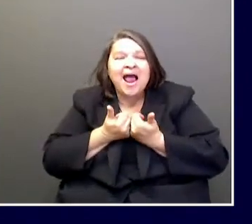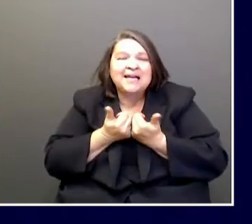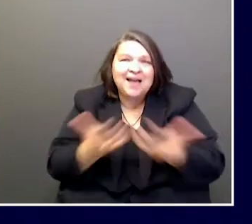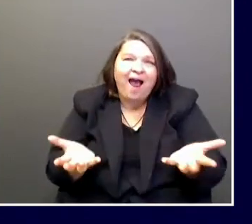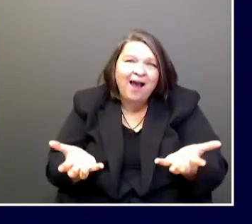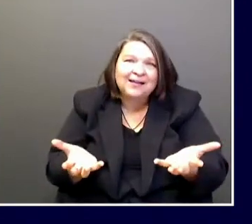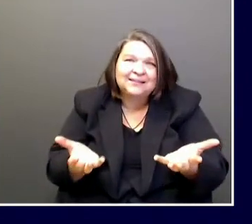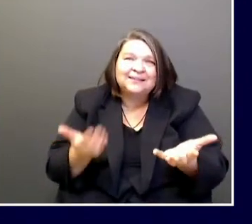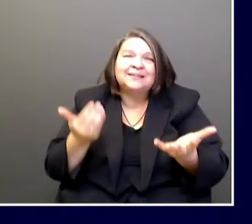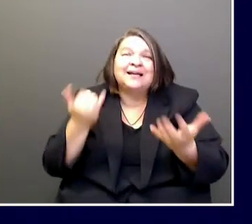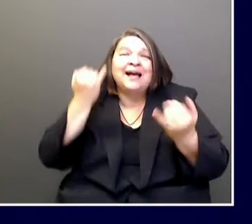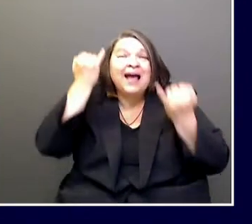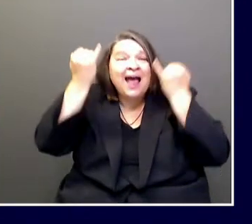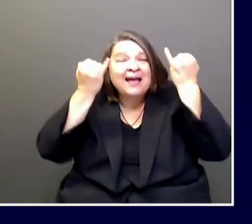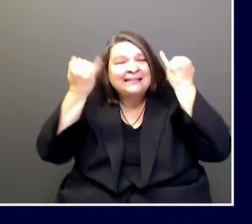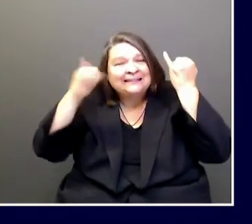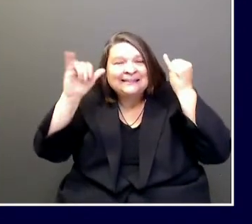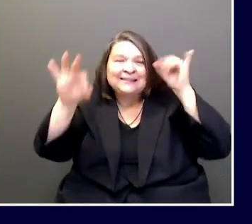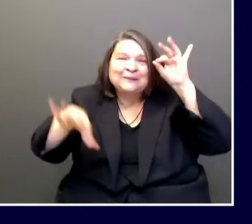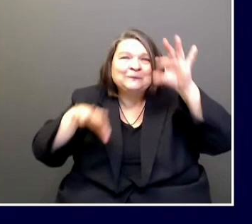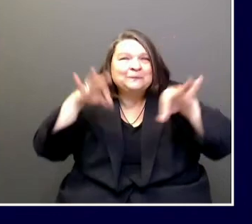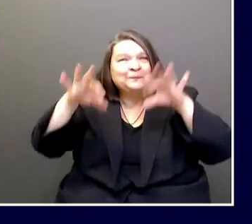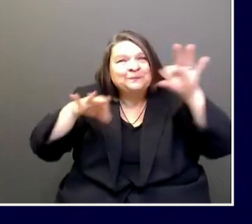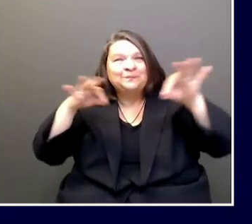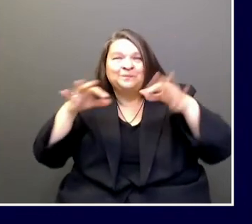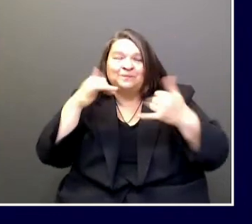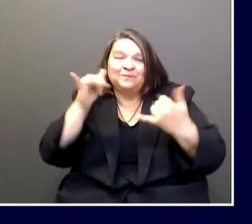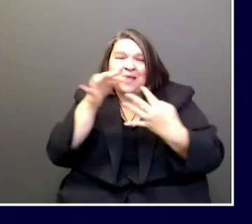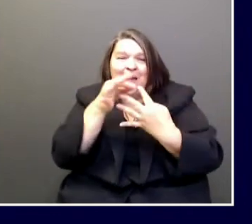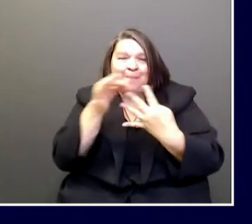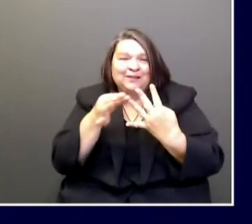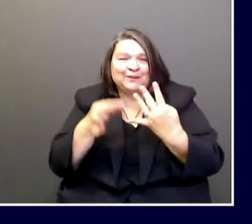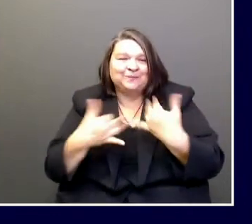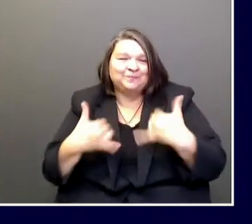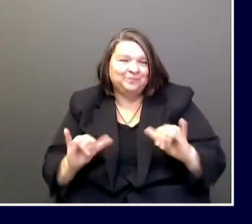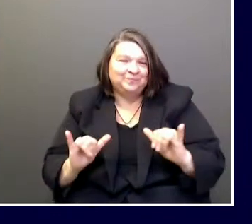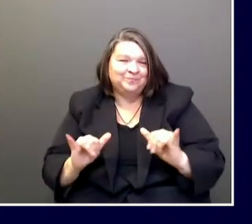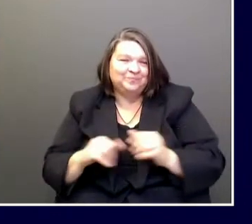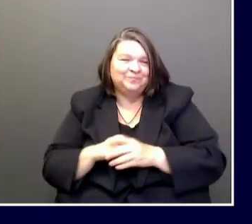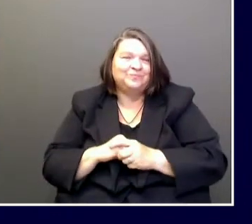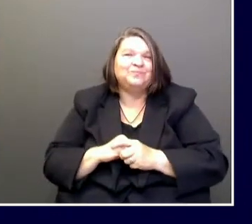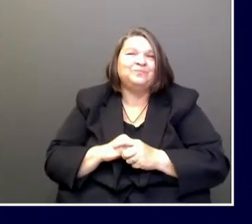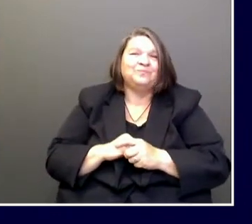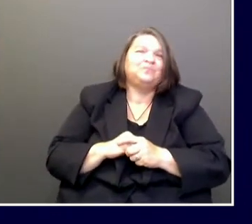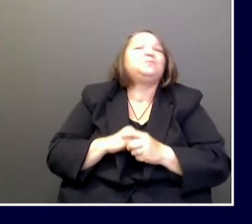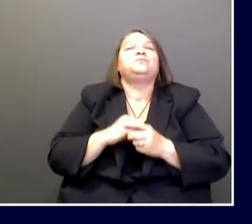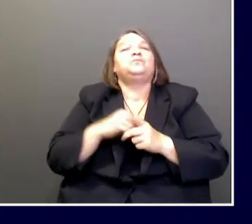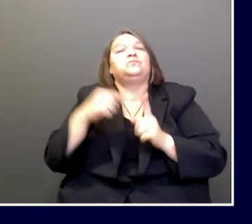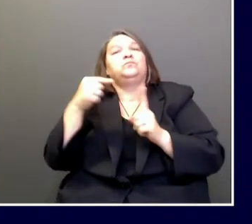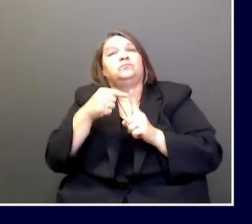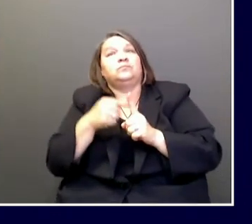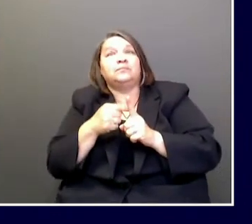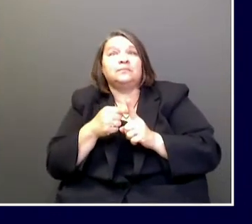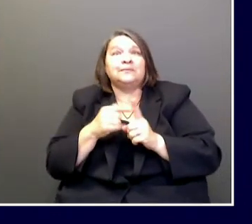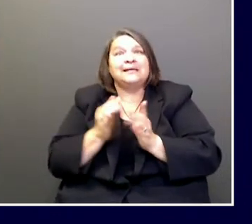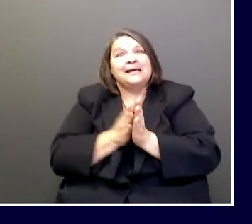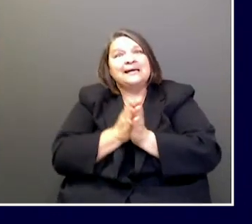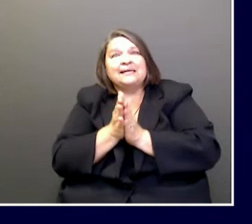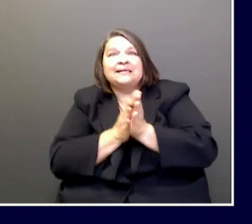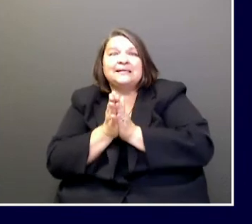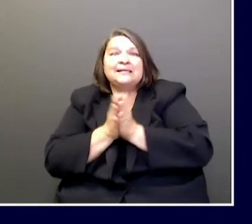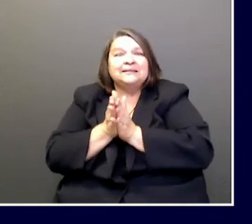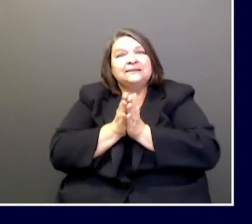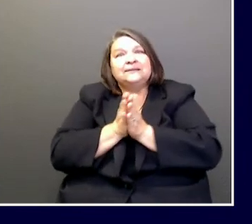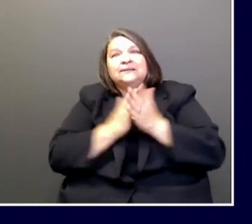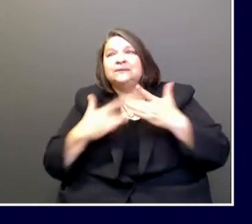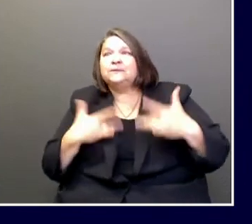options. Speaking 1 minute on incentives, we have been scouring the experience of other states to see, is there something